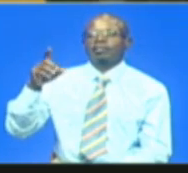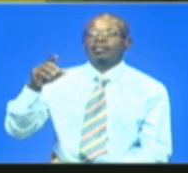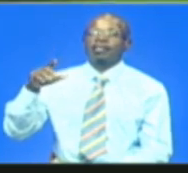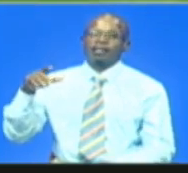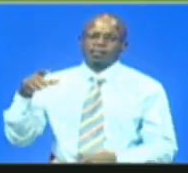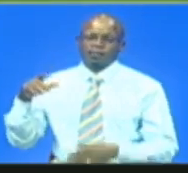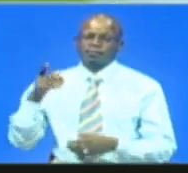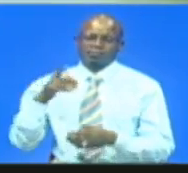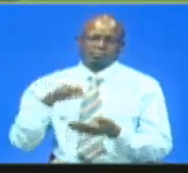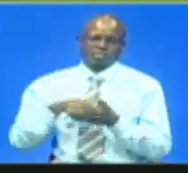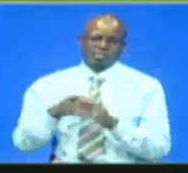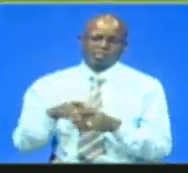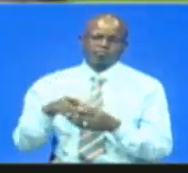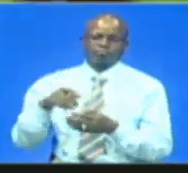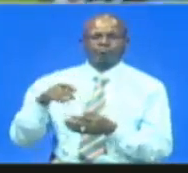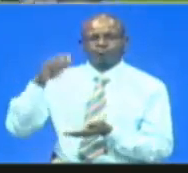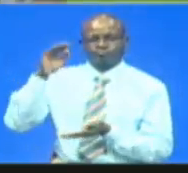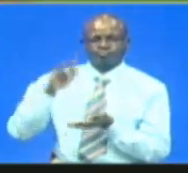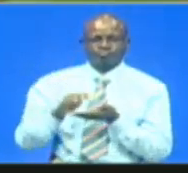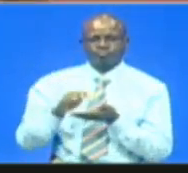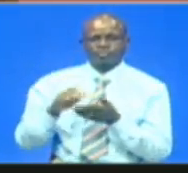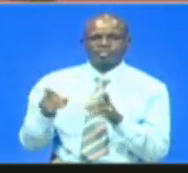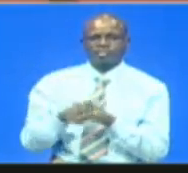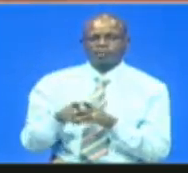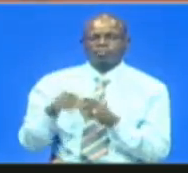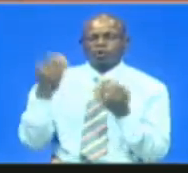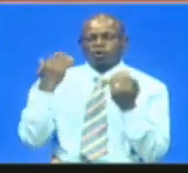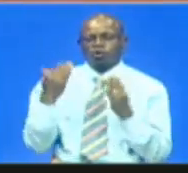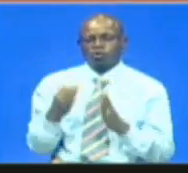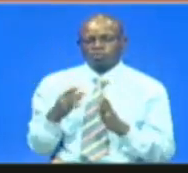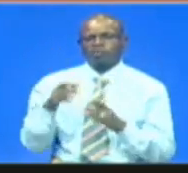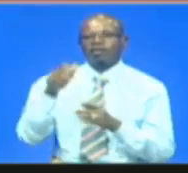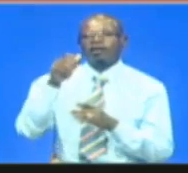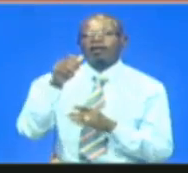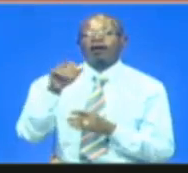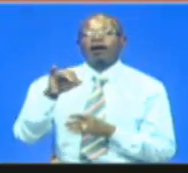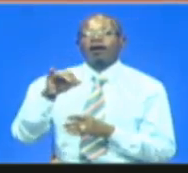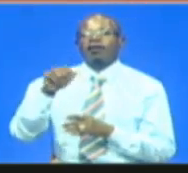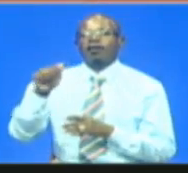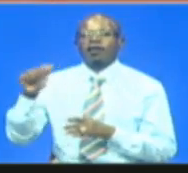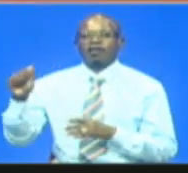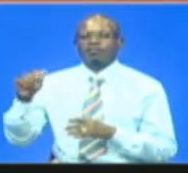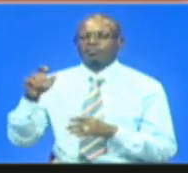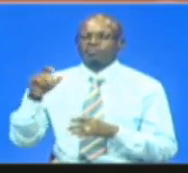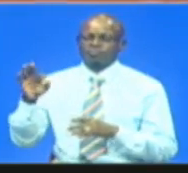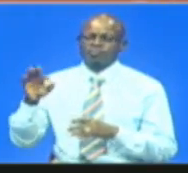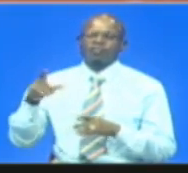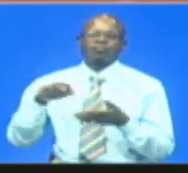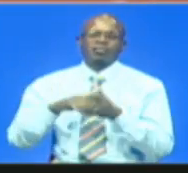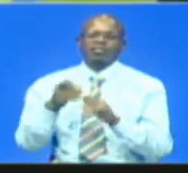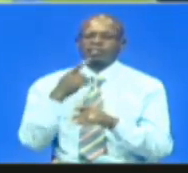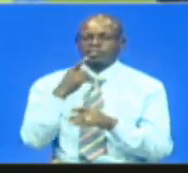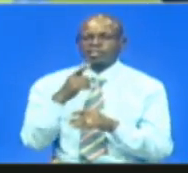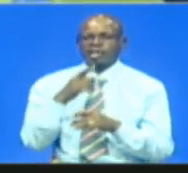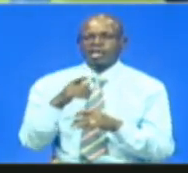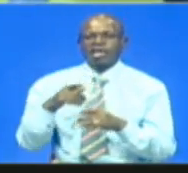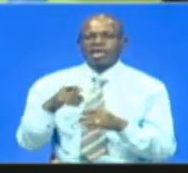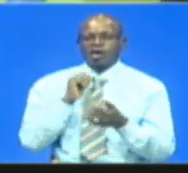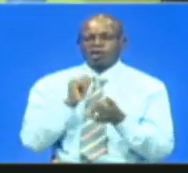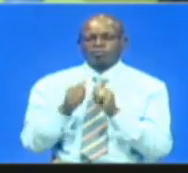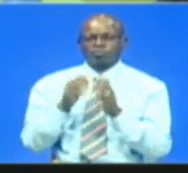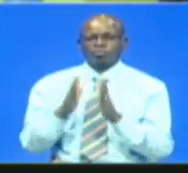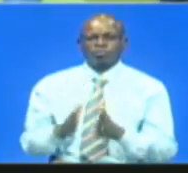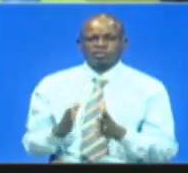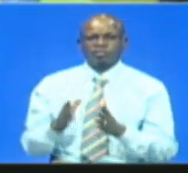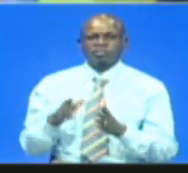The ruling by the Court of Arbitration for Sports, CAS, that female athletes with high natural levels of testosterone must take medication